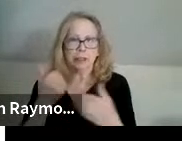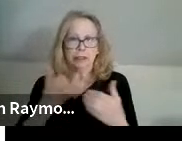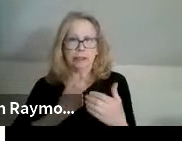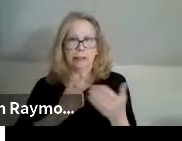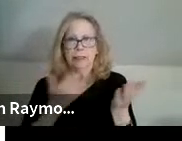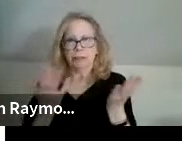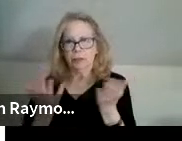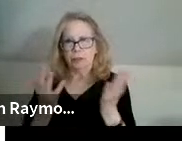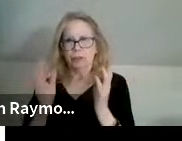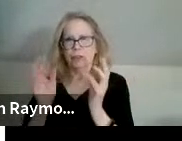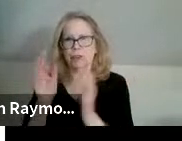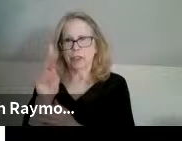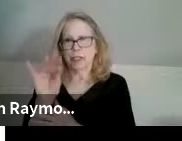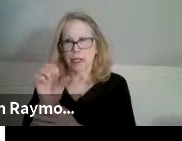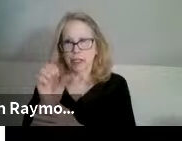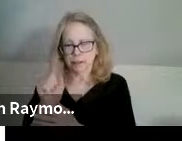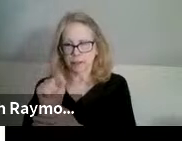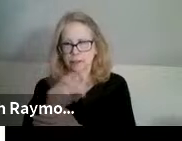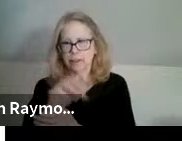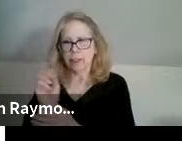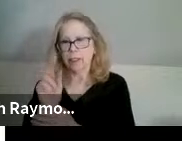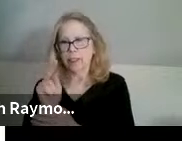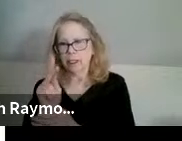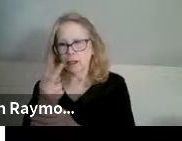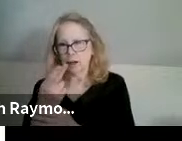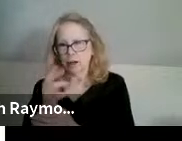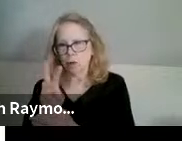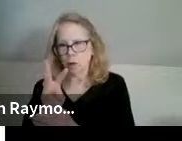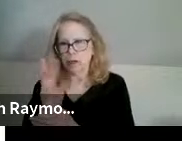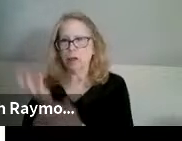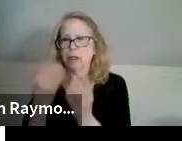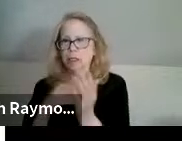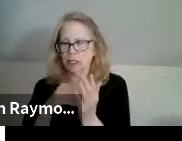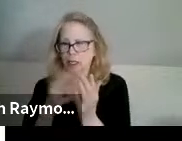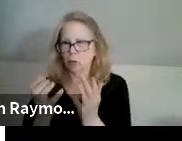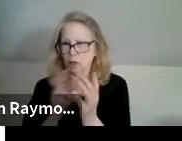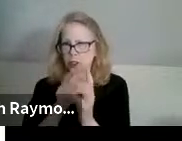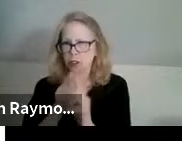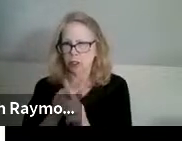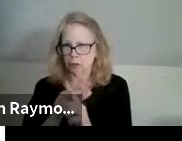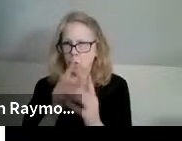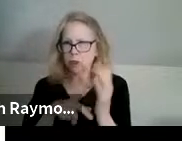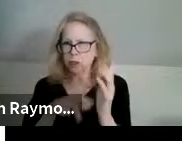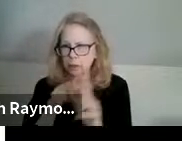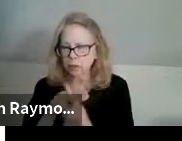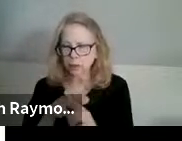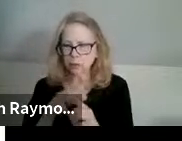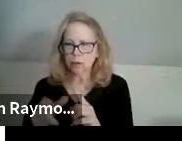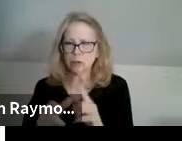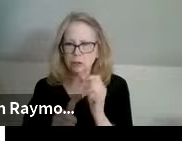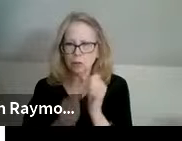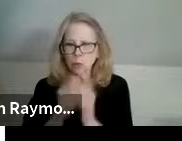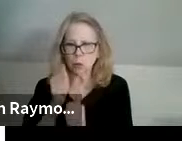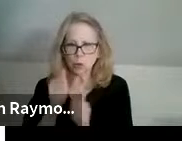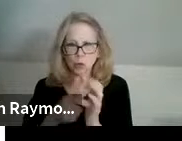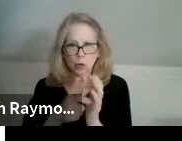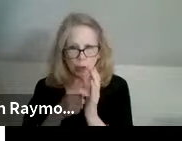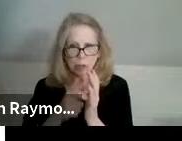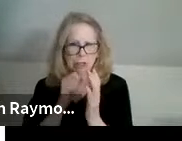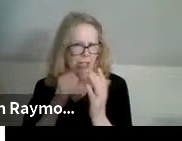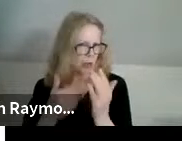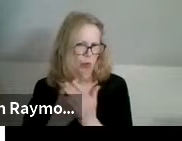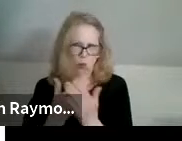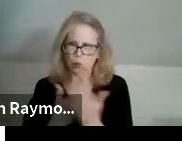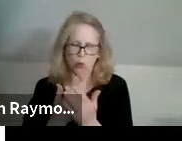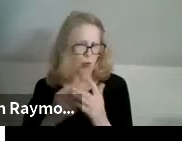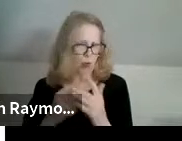Also want to mention that for kiosks, chapter 4, again, is the applicable one, that most of these requirements are not new. They were an